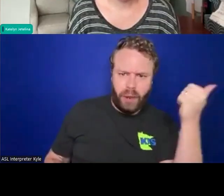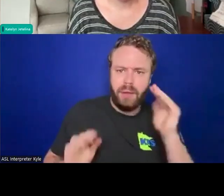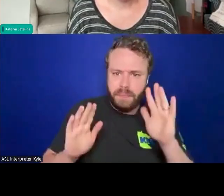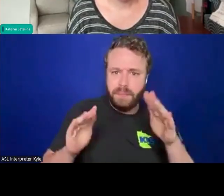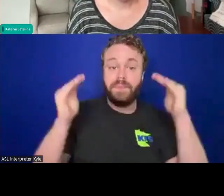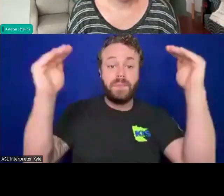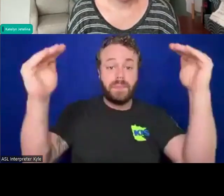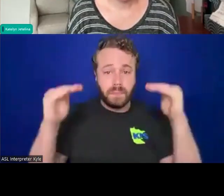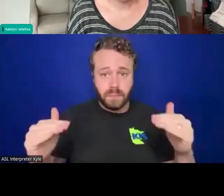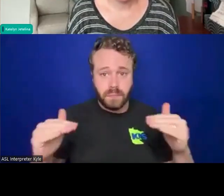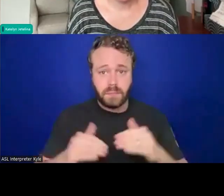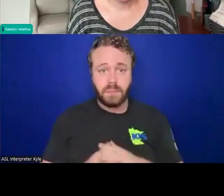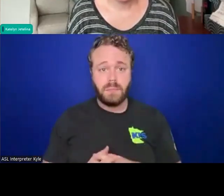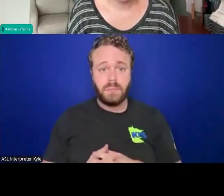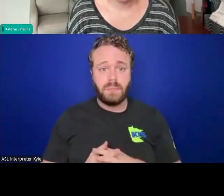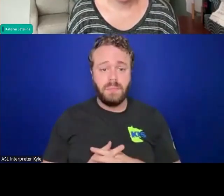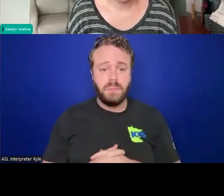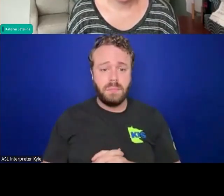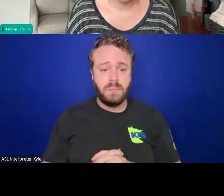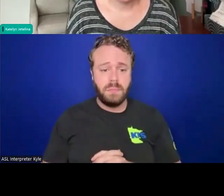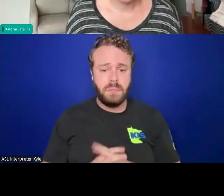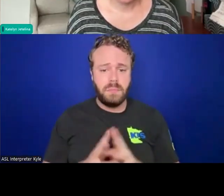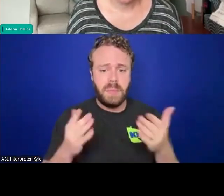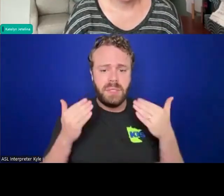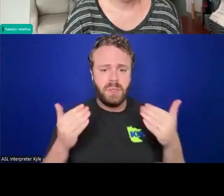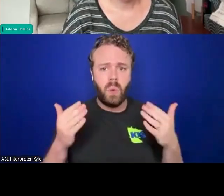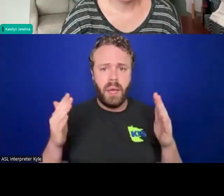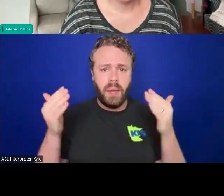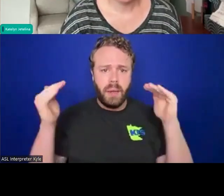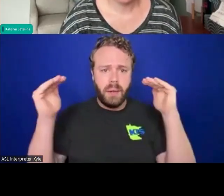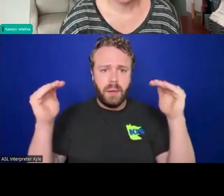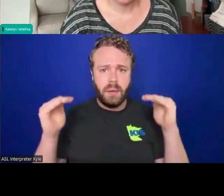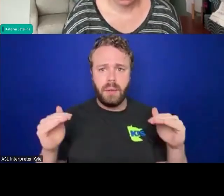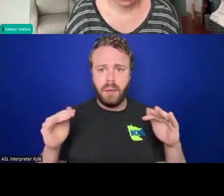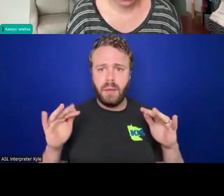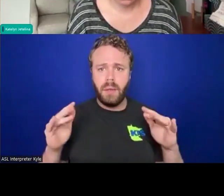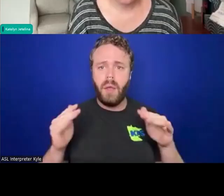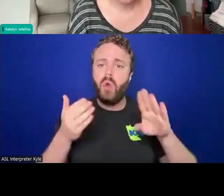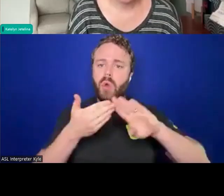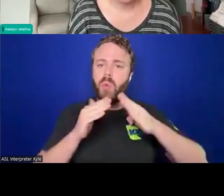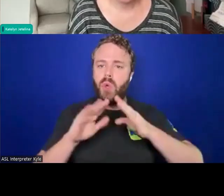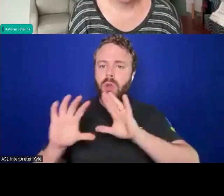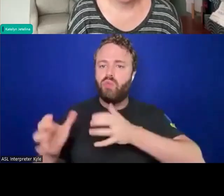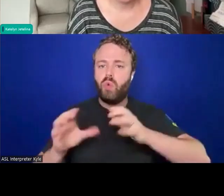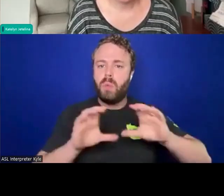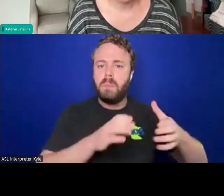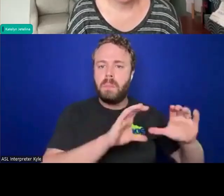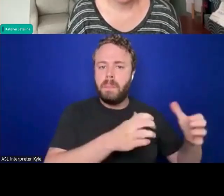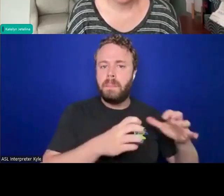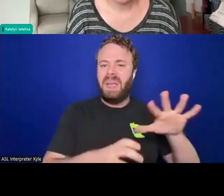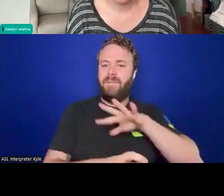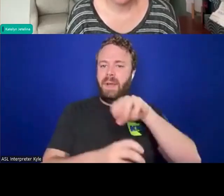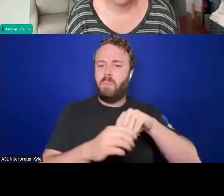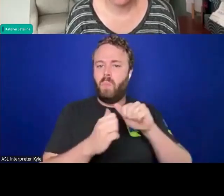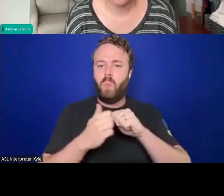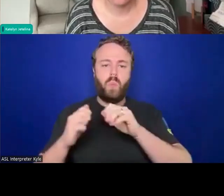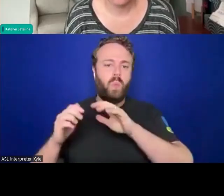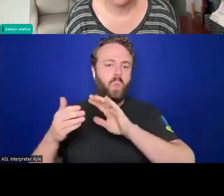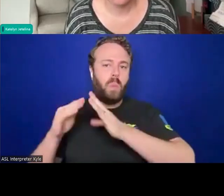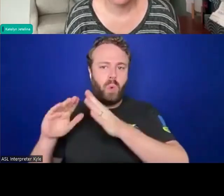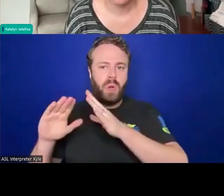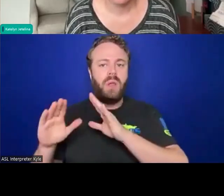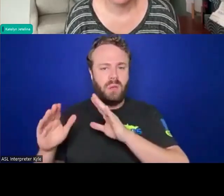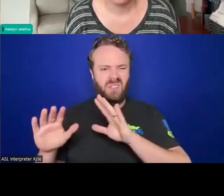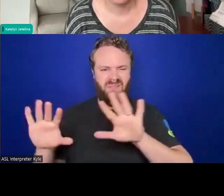Next, let's move on to community groups and engagement with community, because